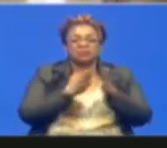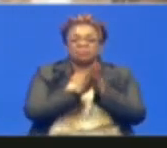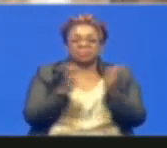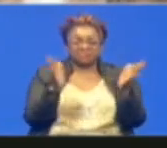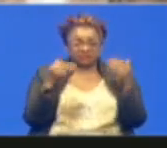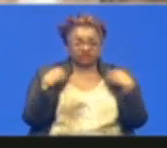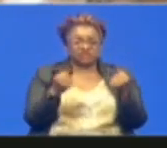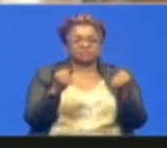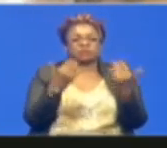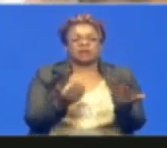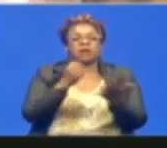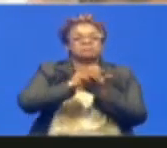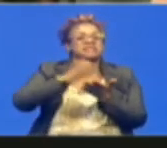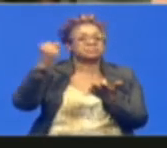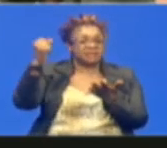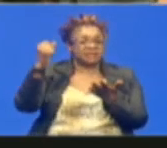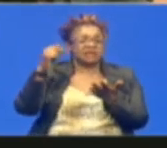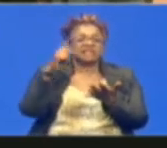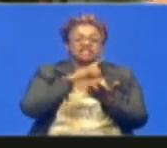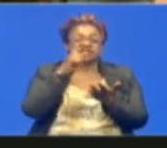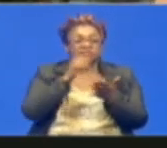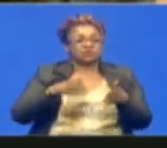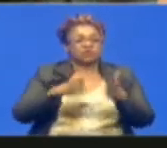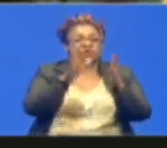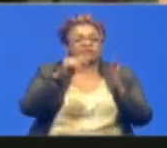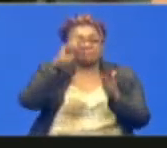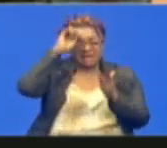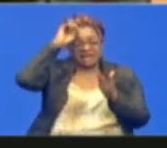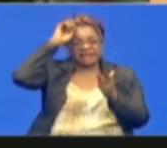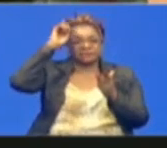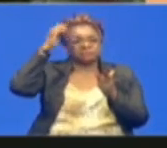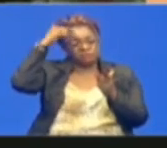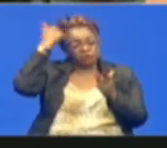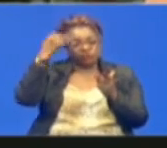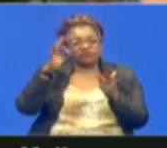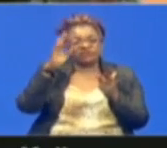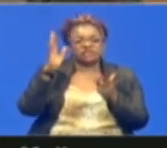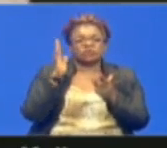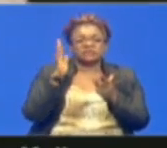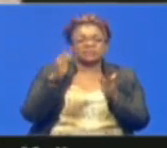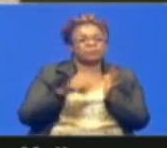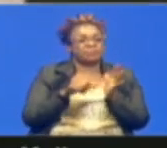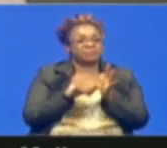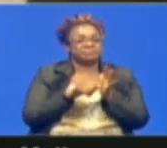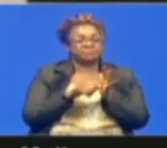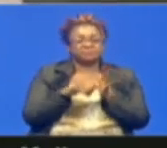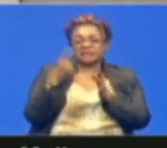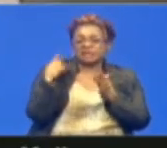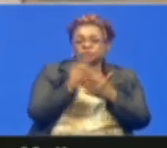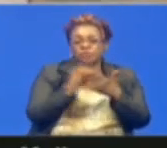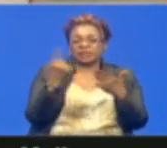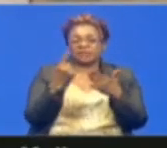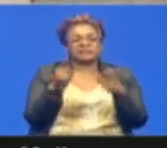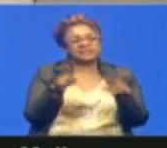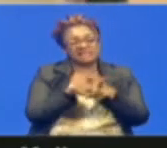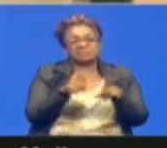since been suspended along the dangerous stretch of road from Mandera over insecurity concerns. Just 2 weeks ago, a similar incident happened in